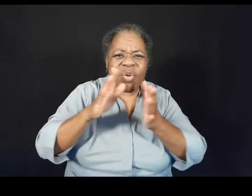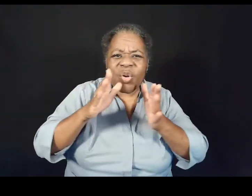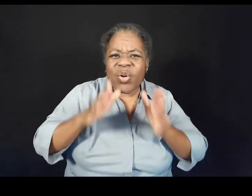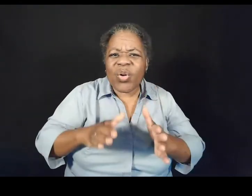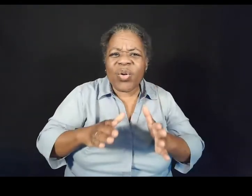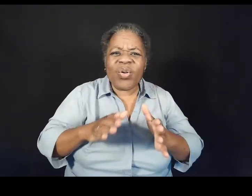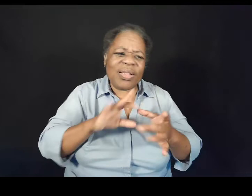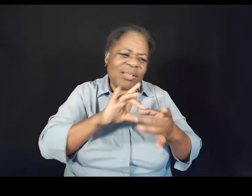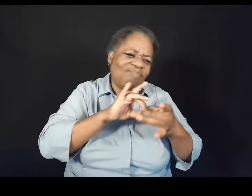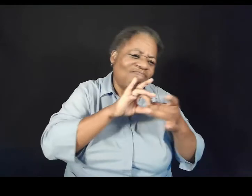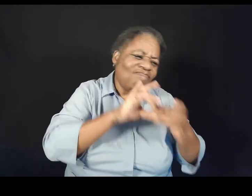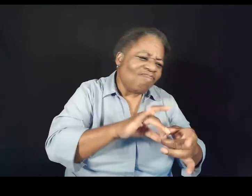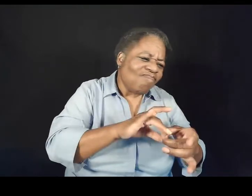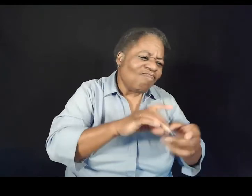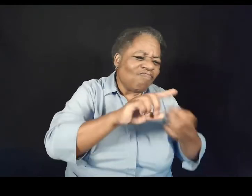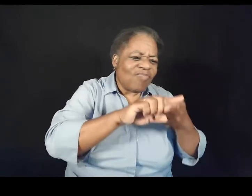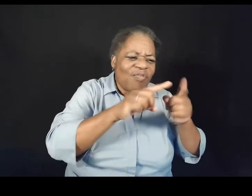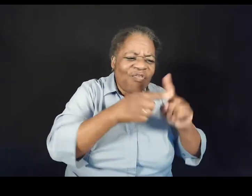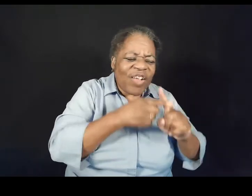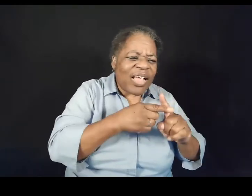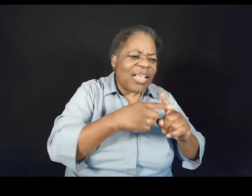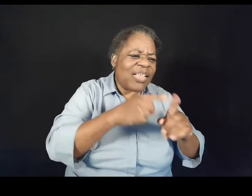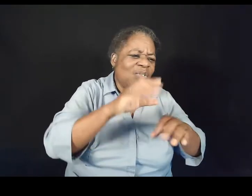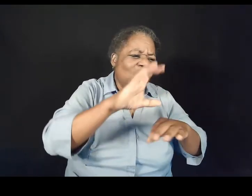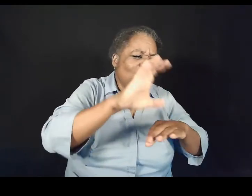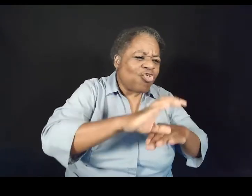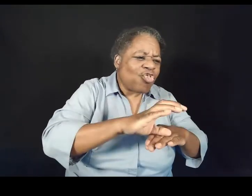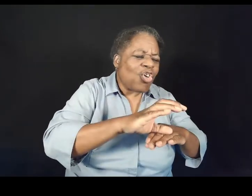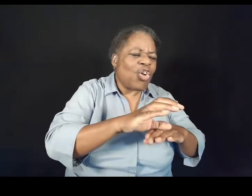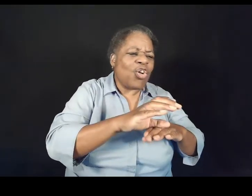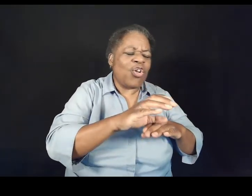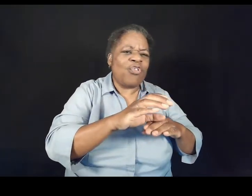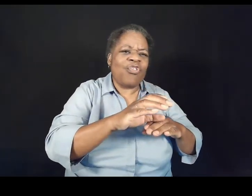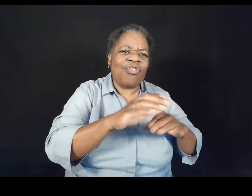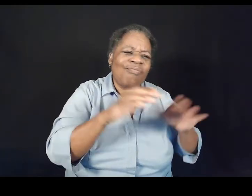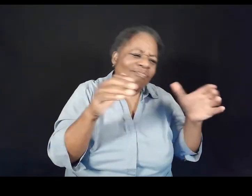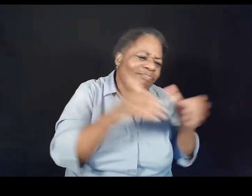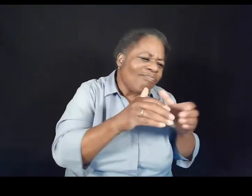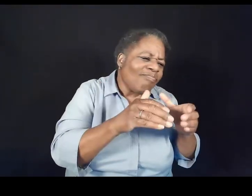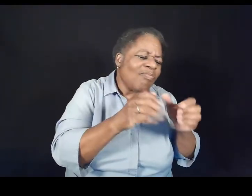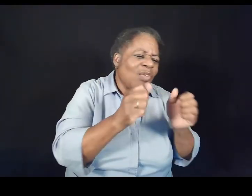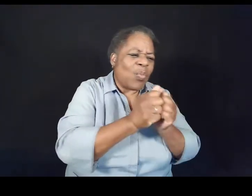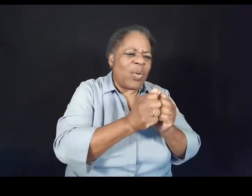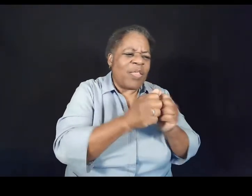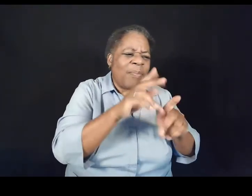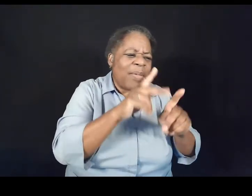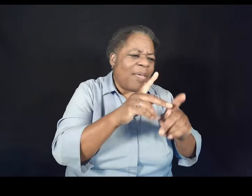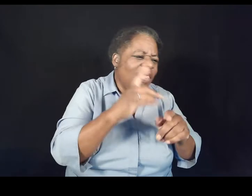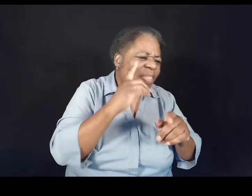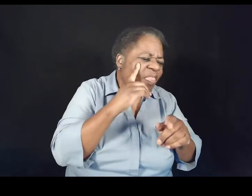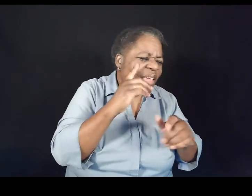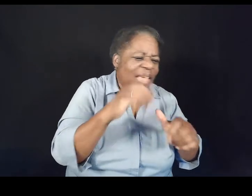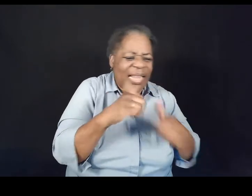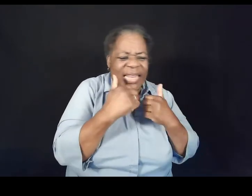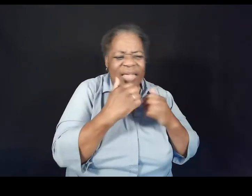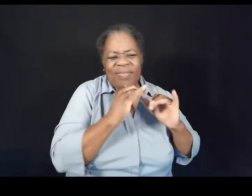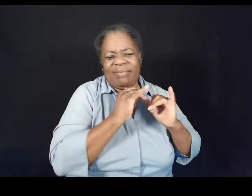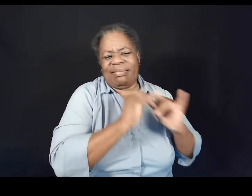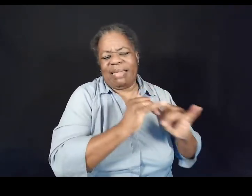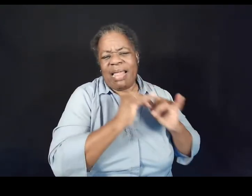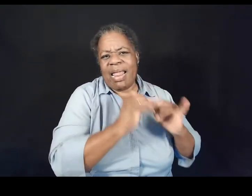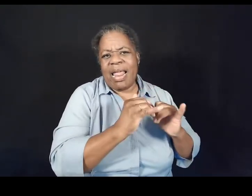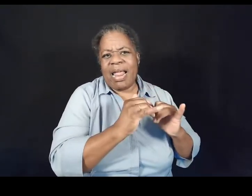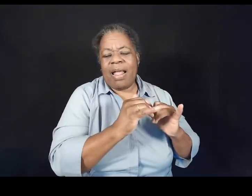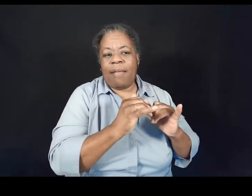friendship circles or churches made up of people who think and live just like they do. They're not only missing God's